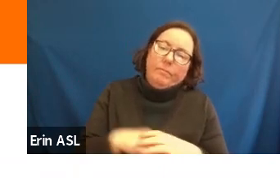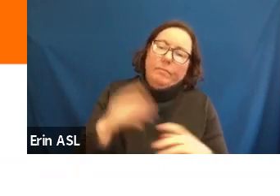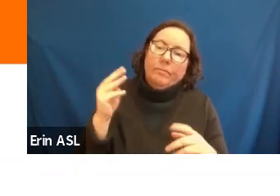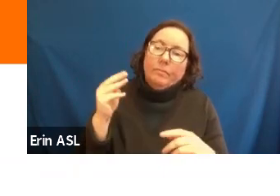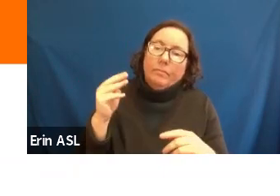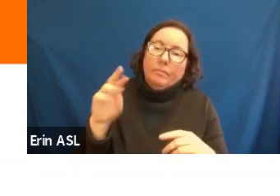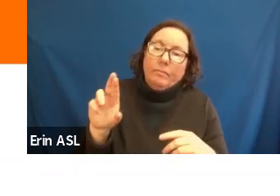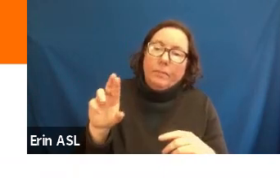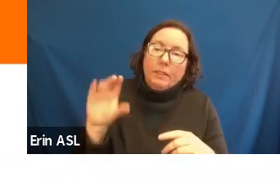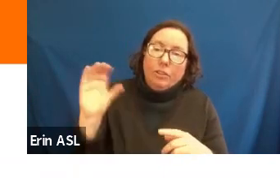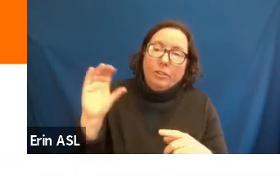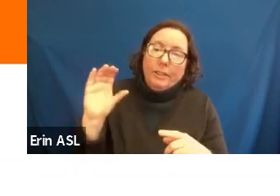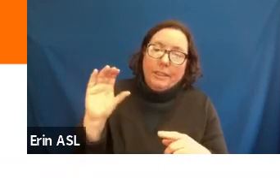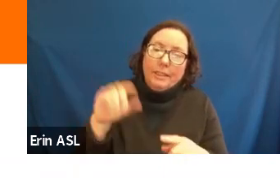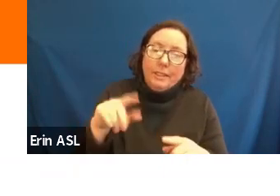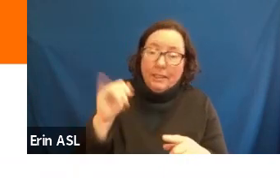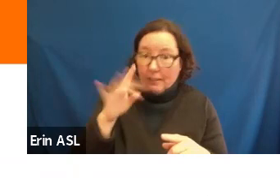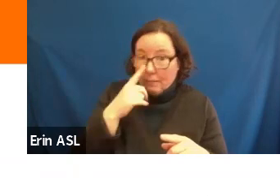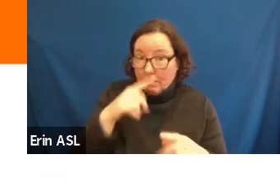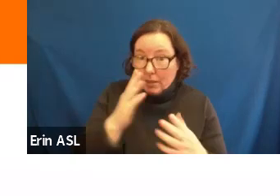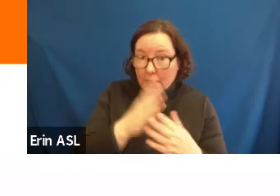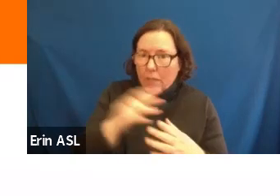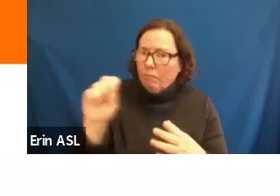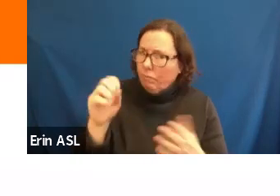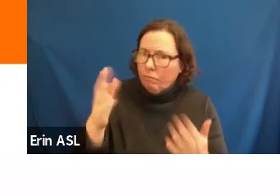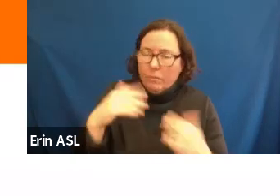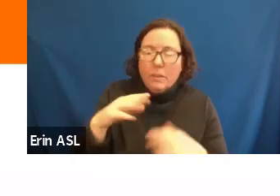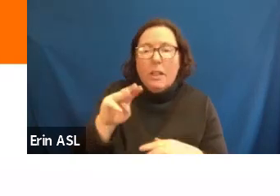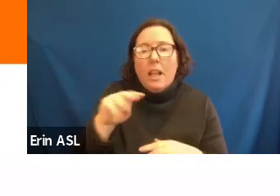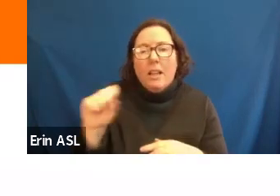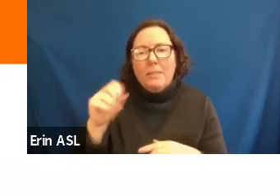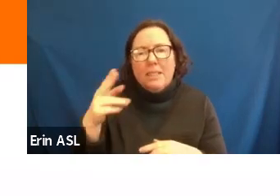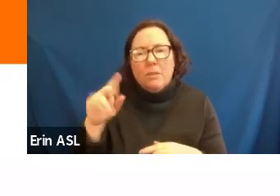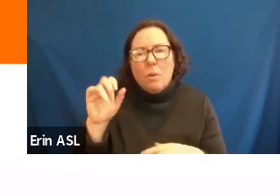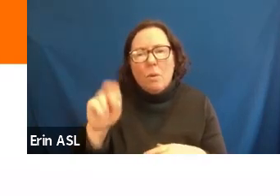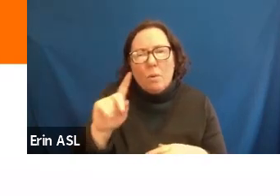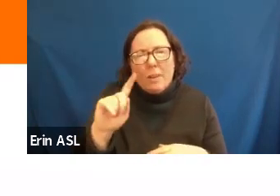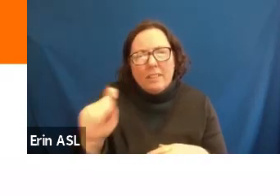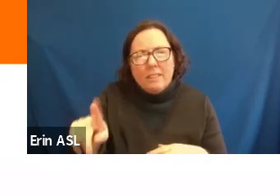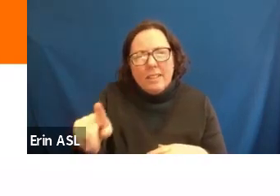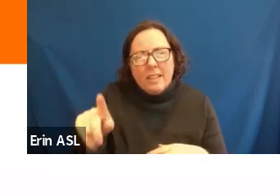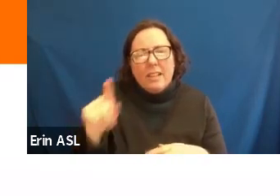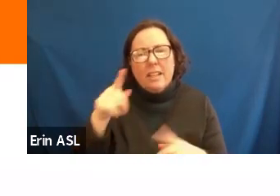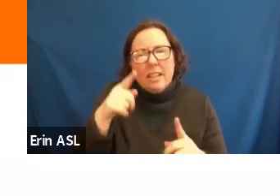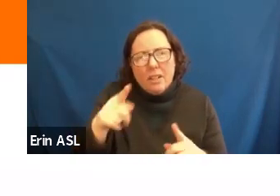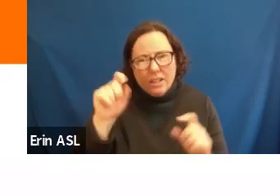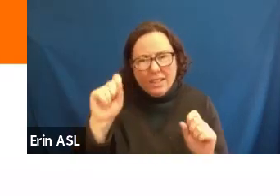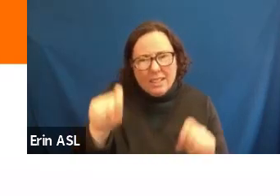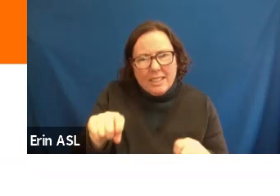If I may. Yes. Ms. Hogan, is there, can you